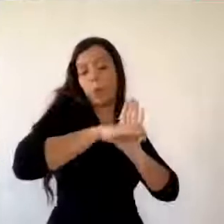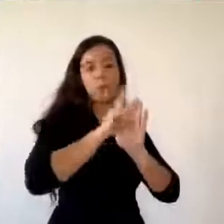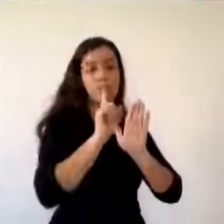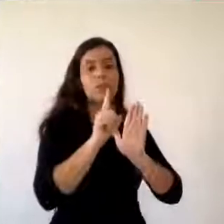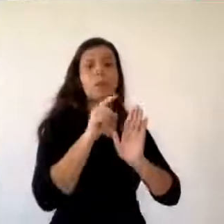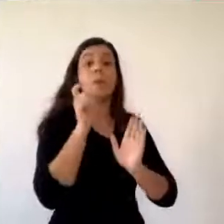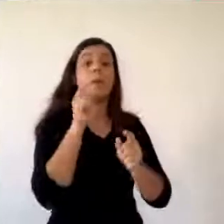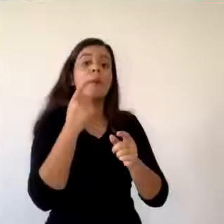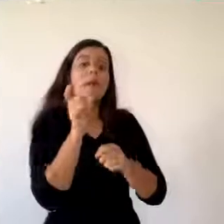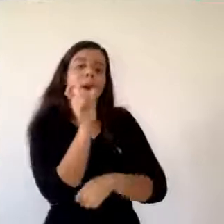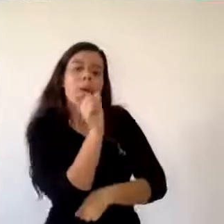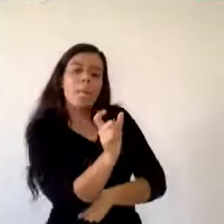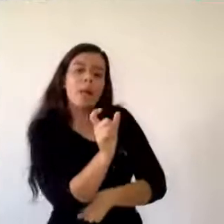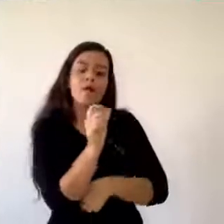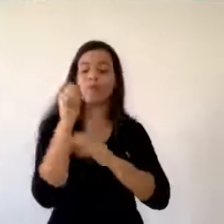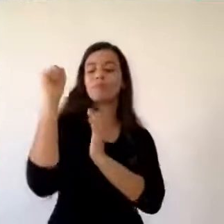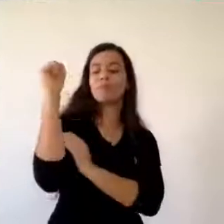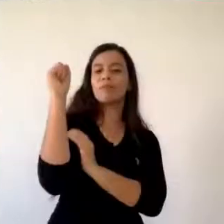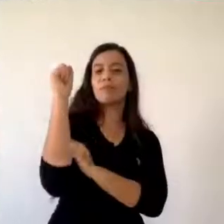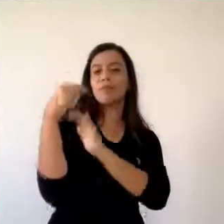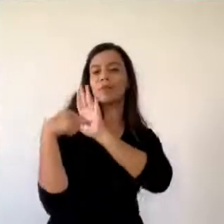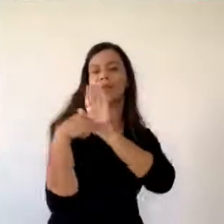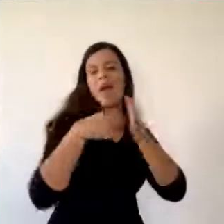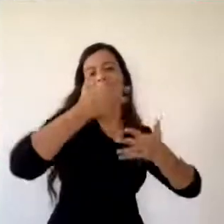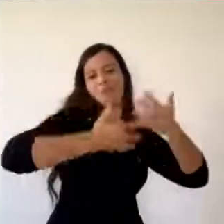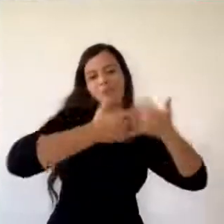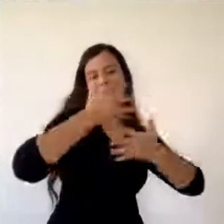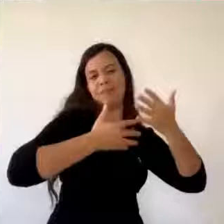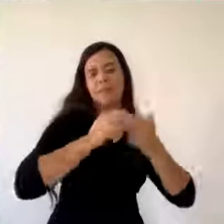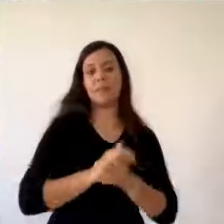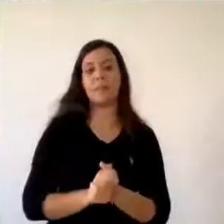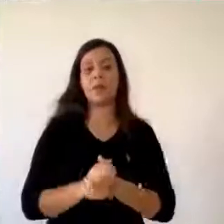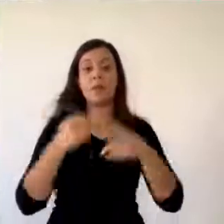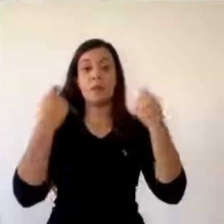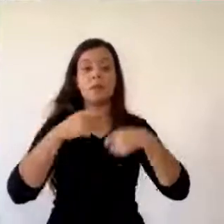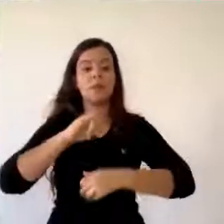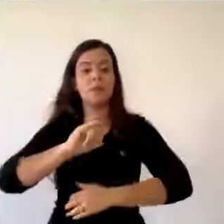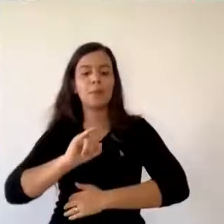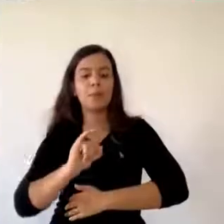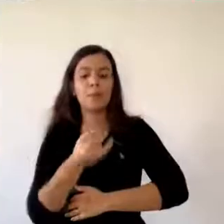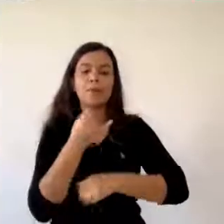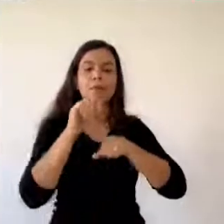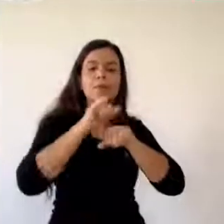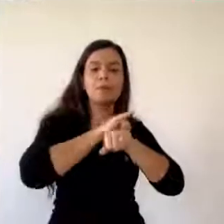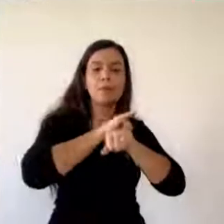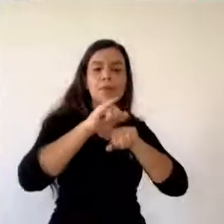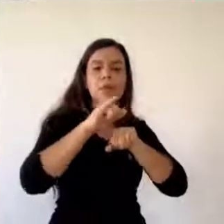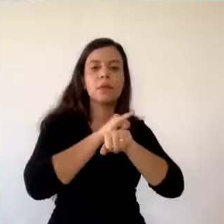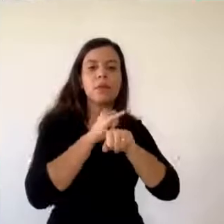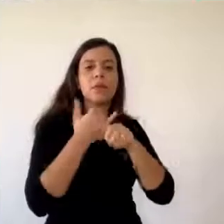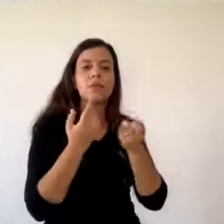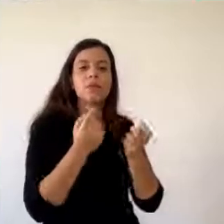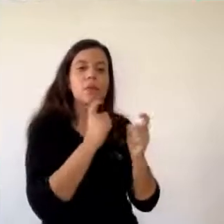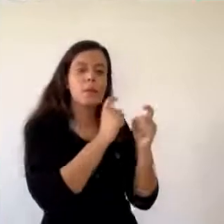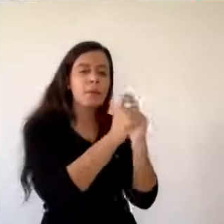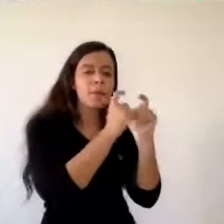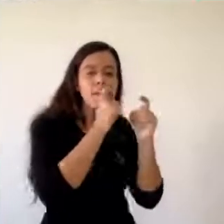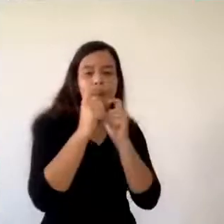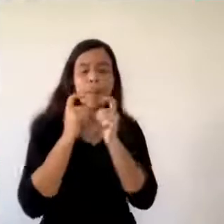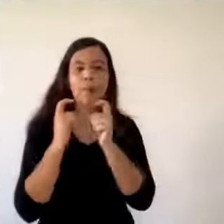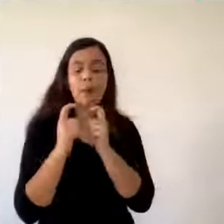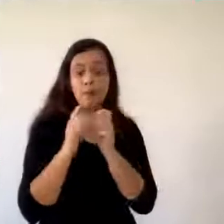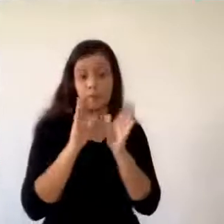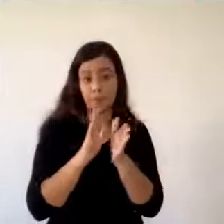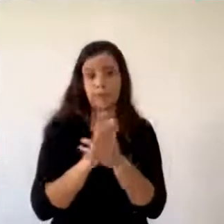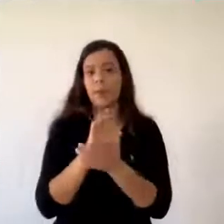word generates a negative trigger. So we need to, in fact, open this